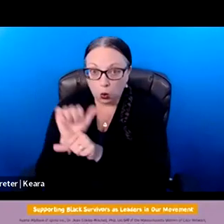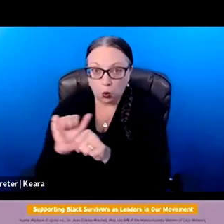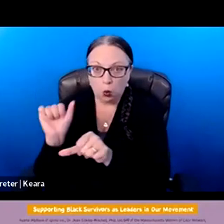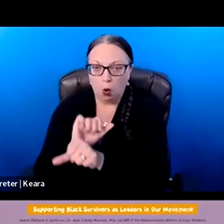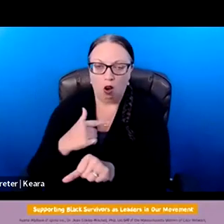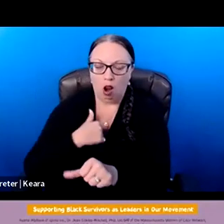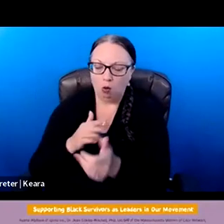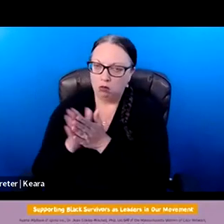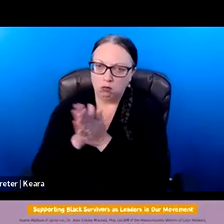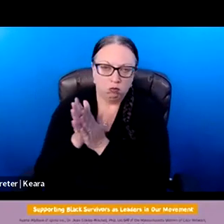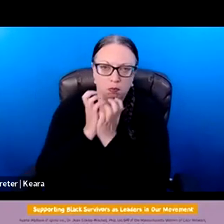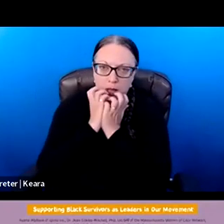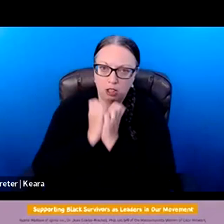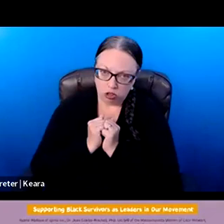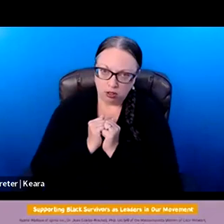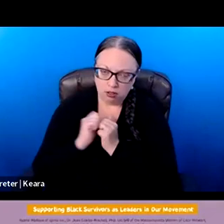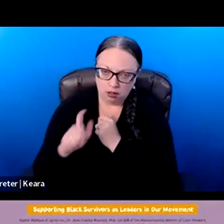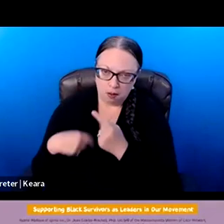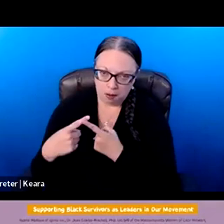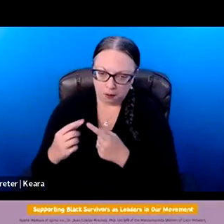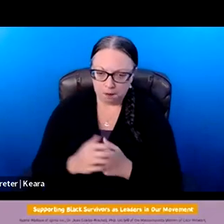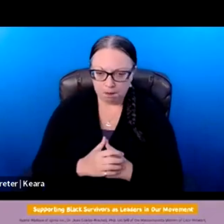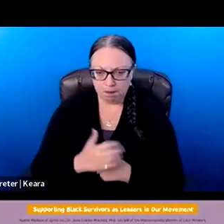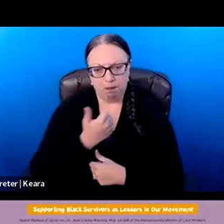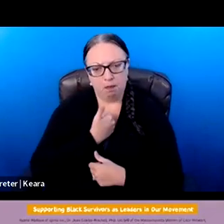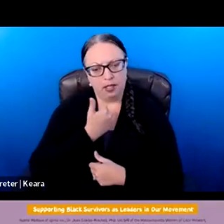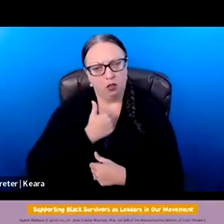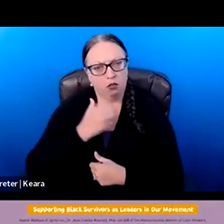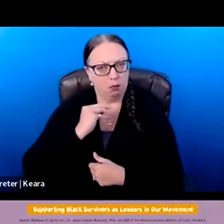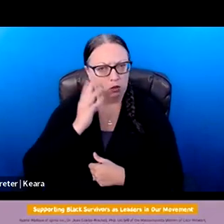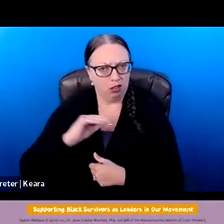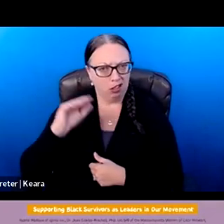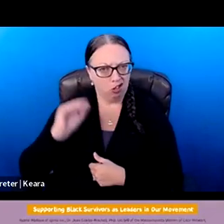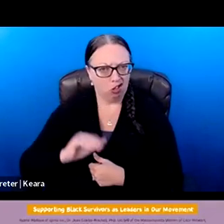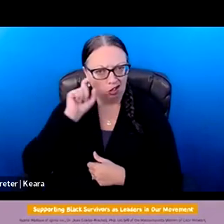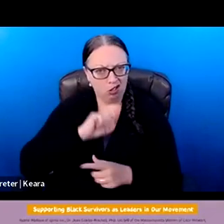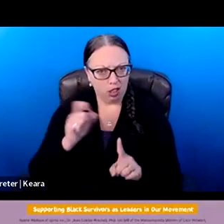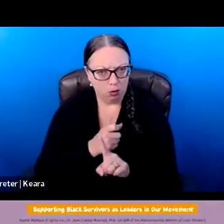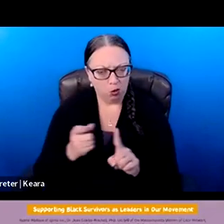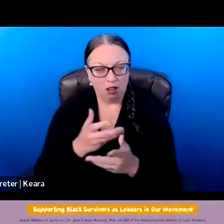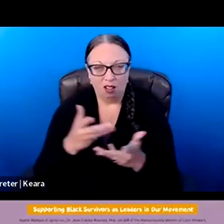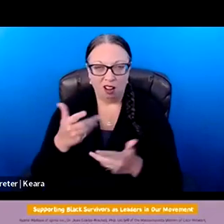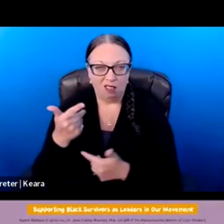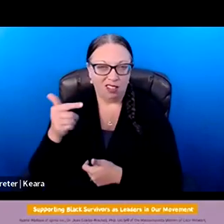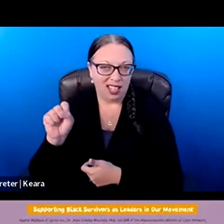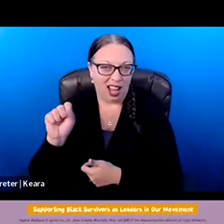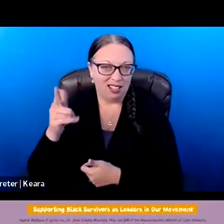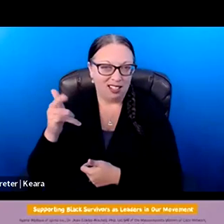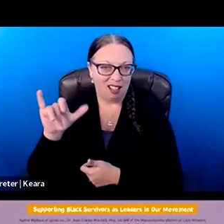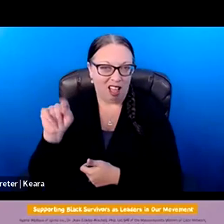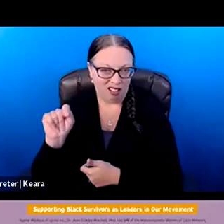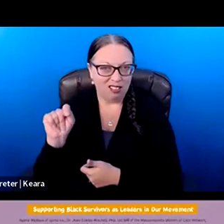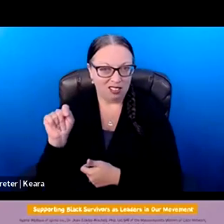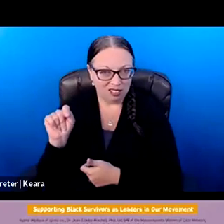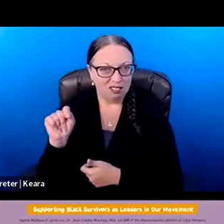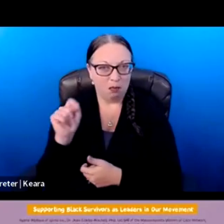And a lot of the experiences that I've had a child sexual abuse survivor has been a lot of gaslighting, being put in positions